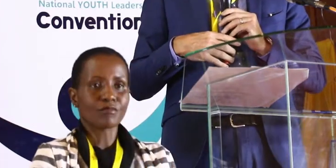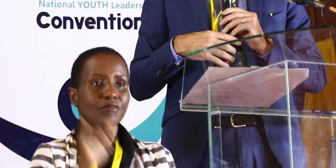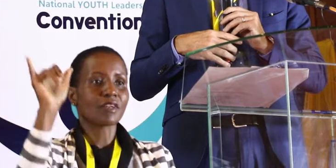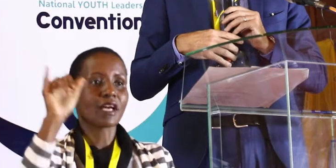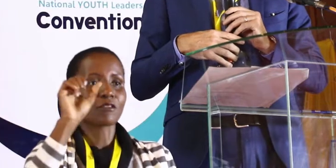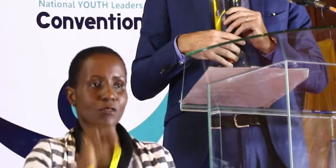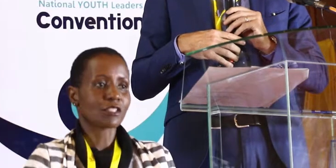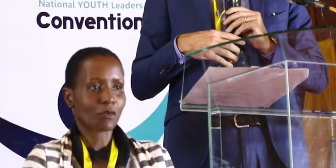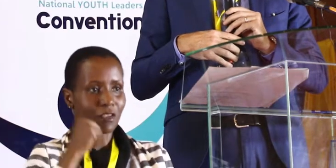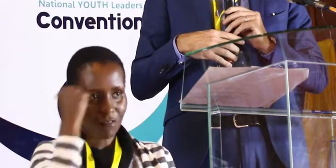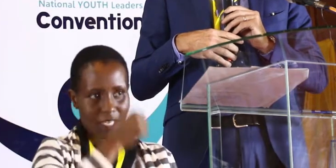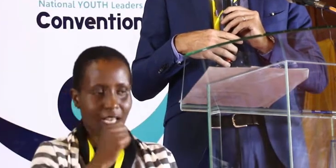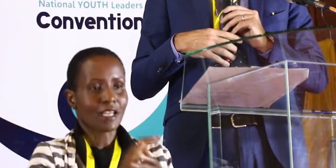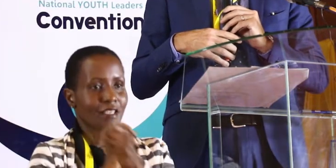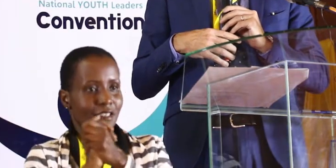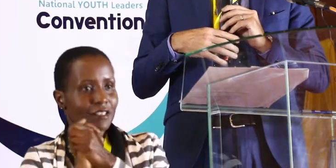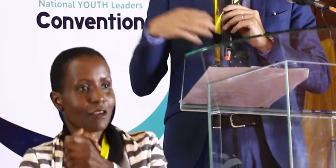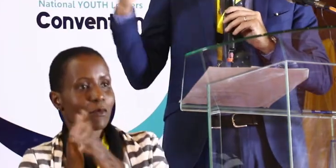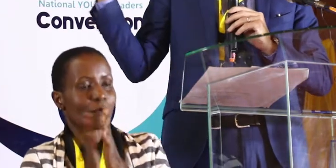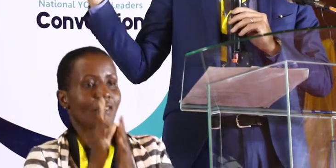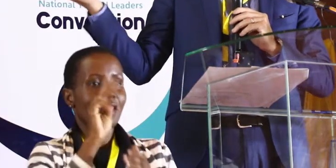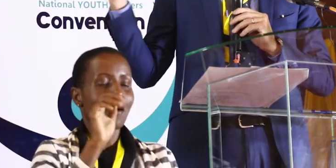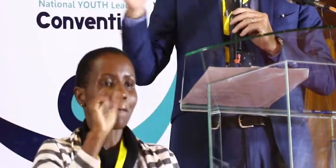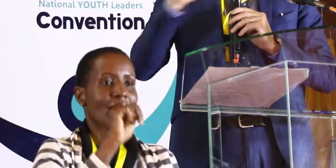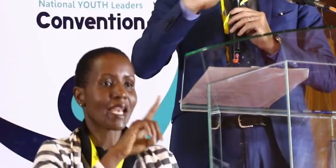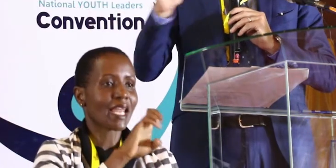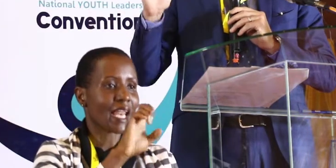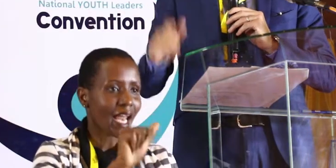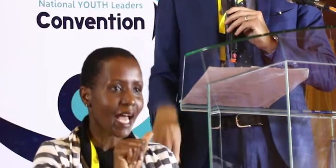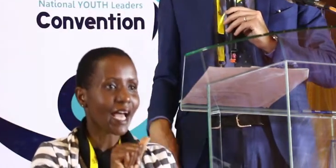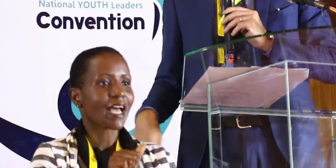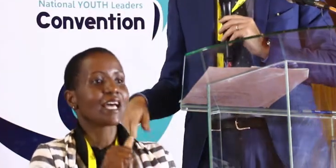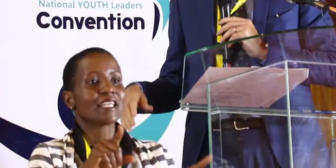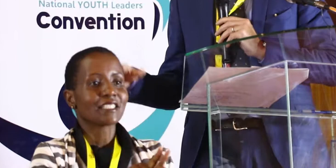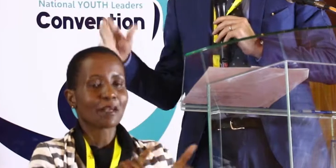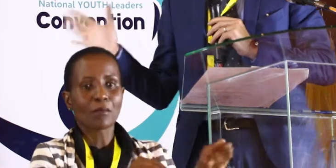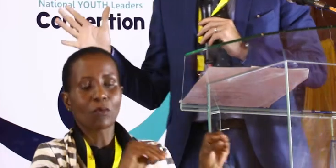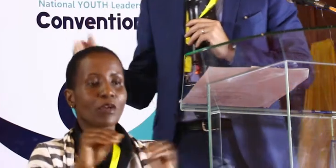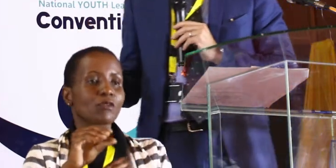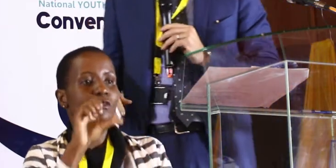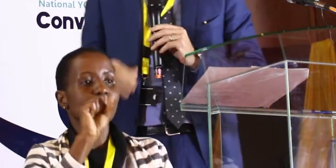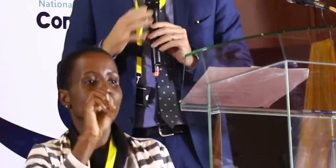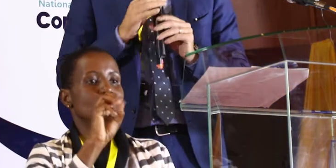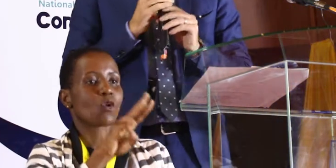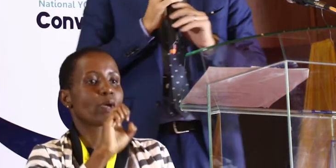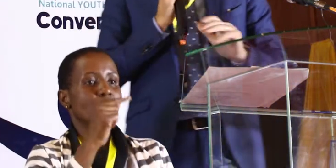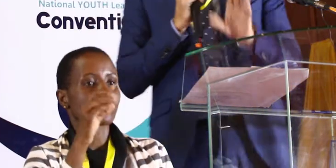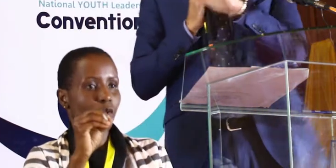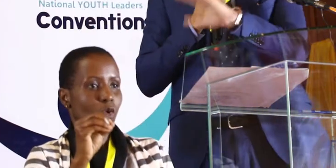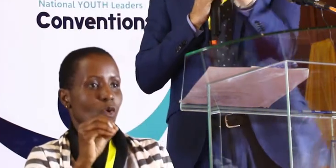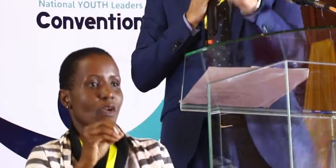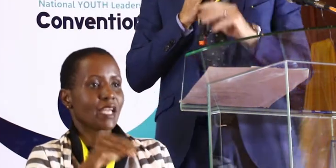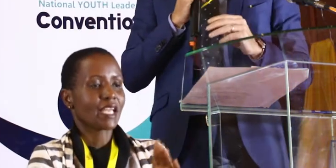with Matiba, with Nelson Mandela, Trevor Manuels, Asid Pahad in Soweto in 92.